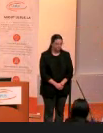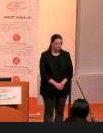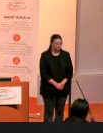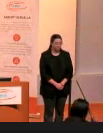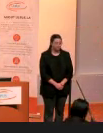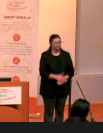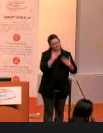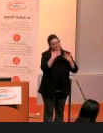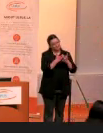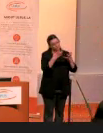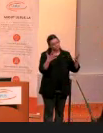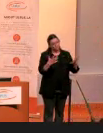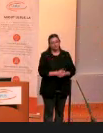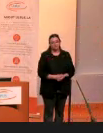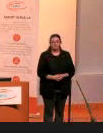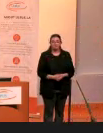Thank you so much. Sure.